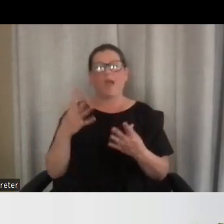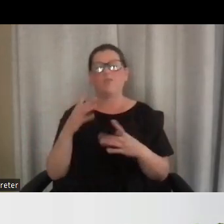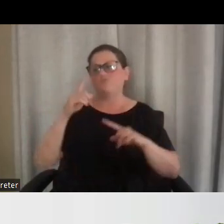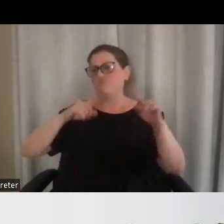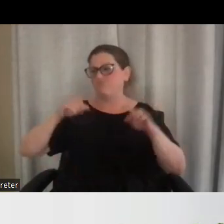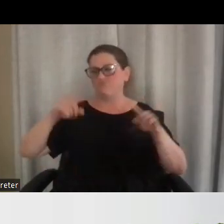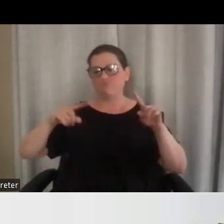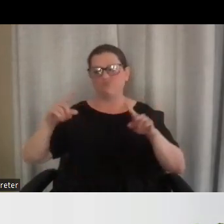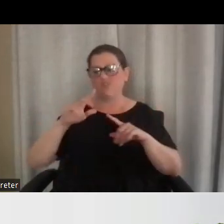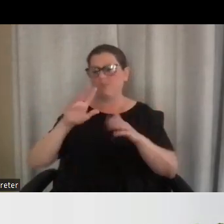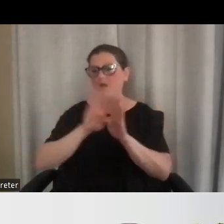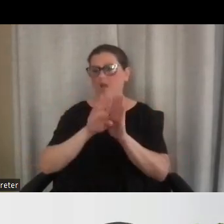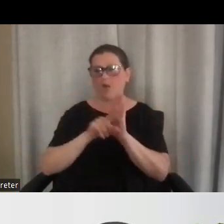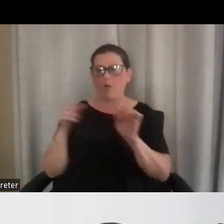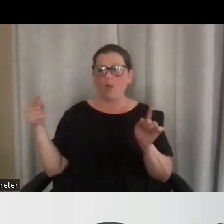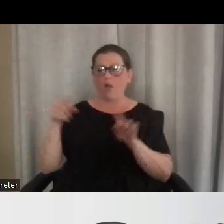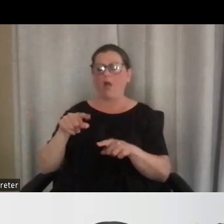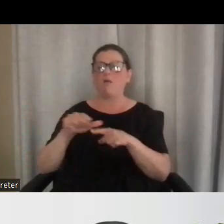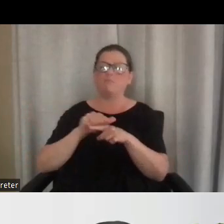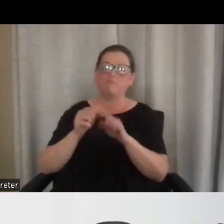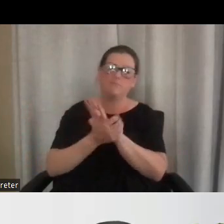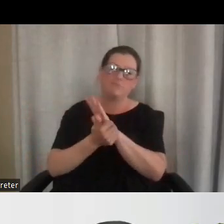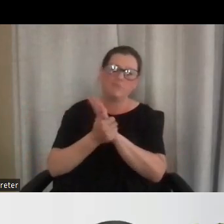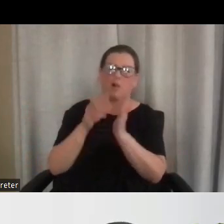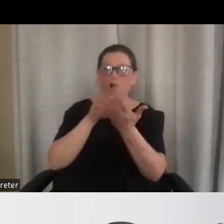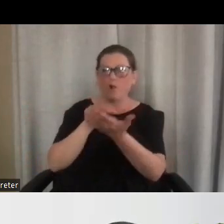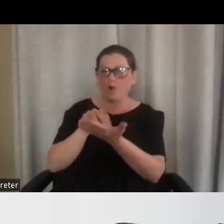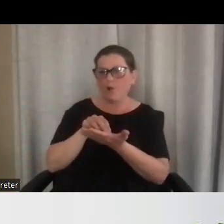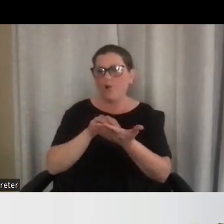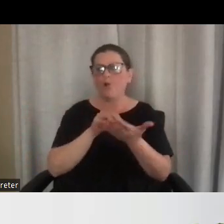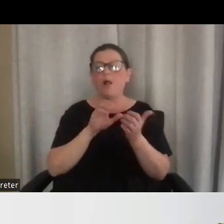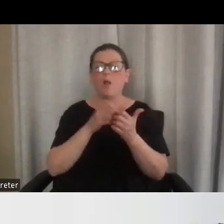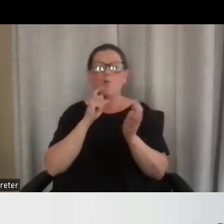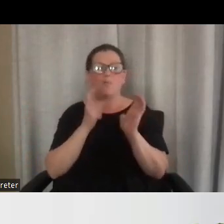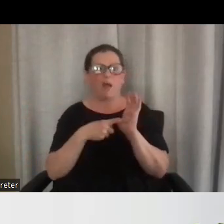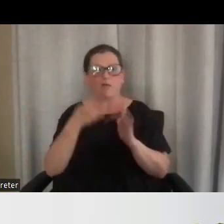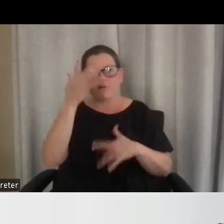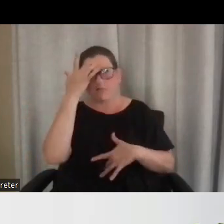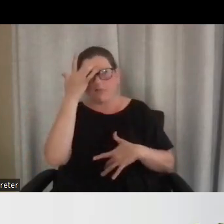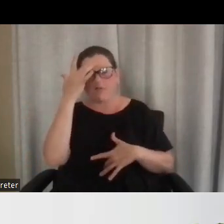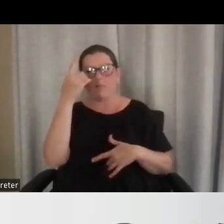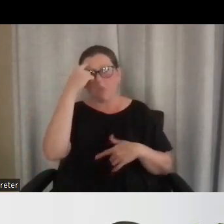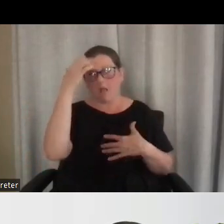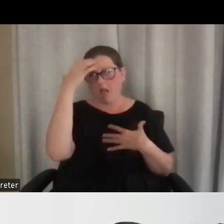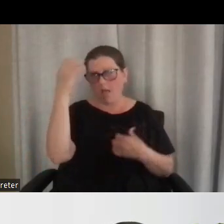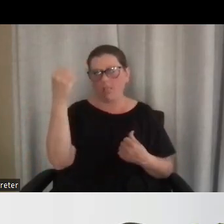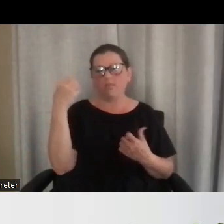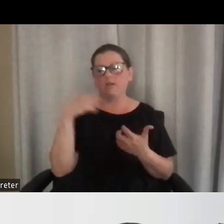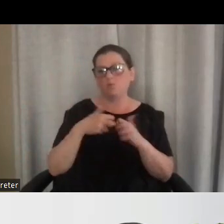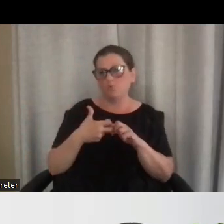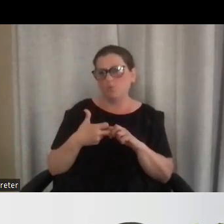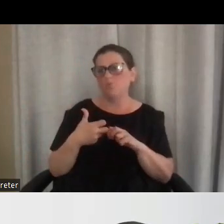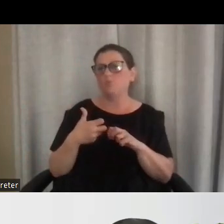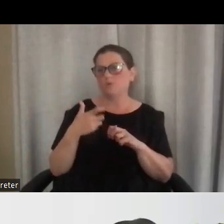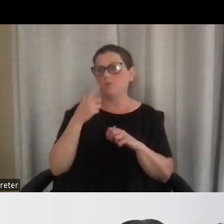and practice skills, learn different skills, learn how to recognize signs and symptoms of mental health conditions in the people